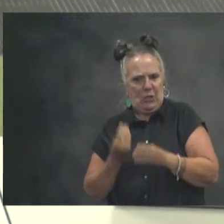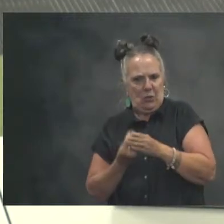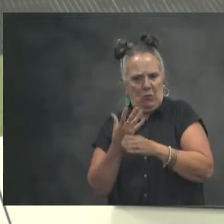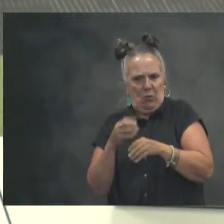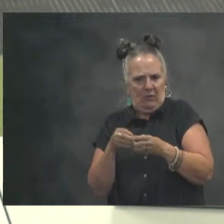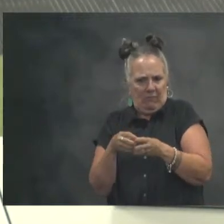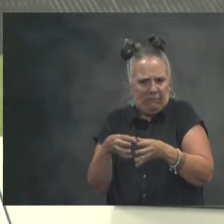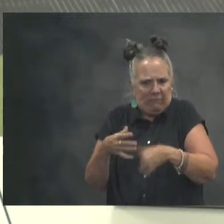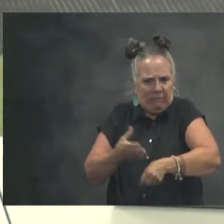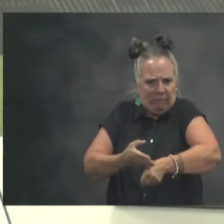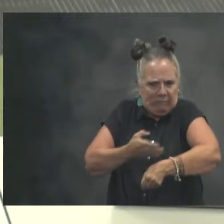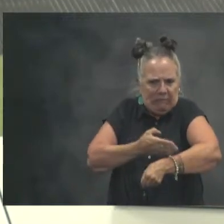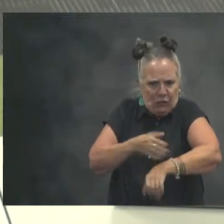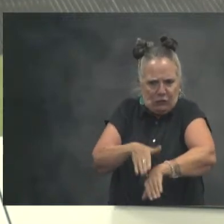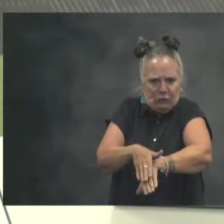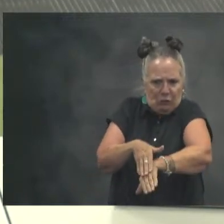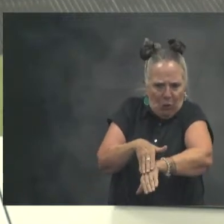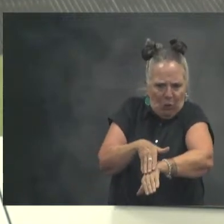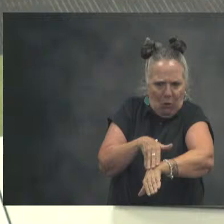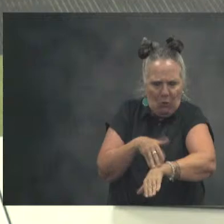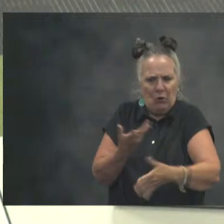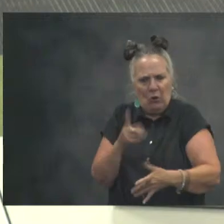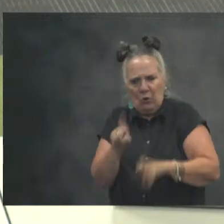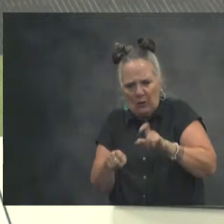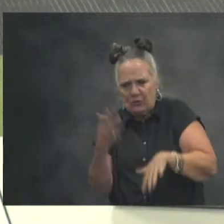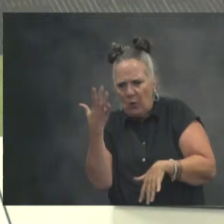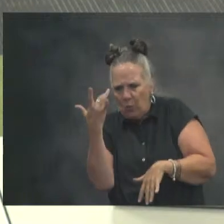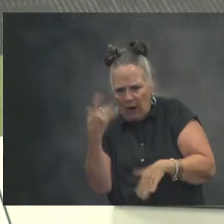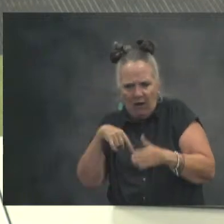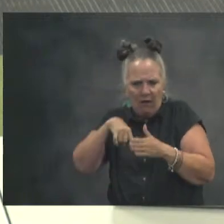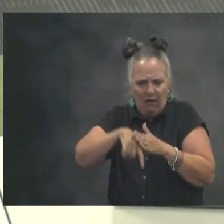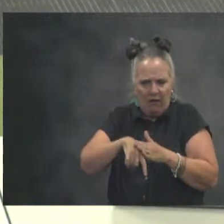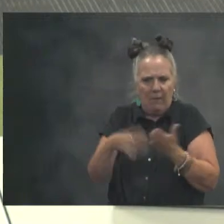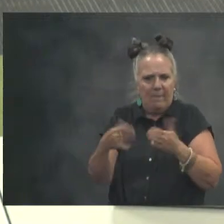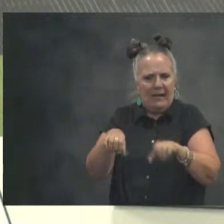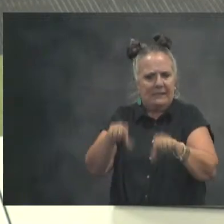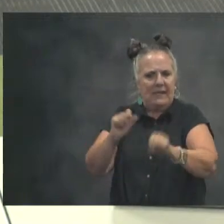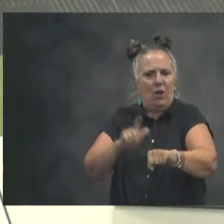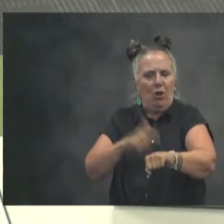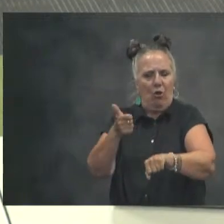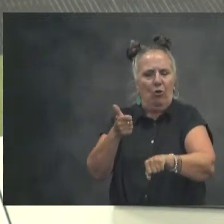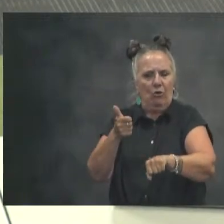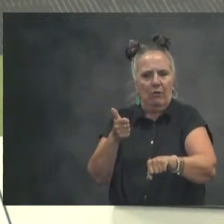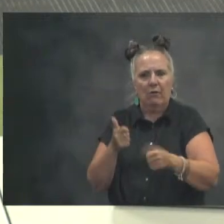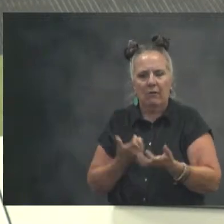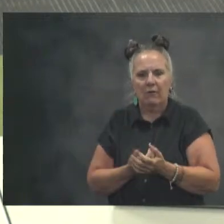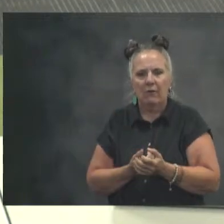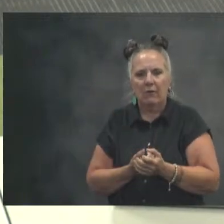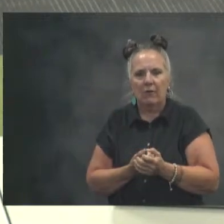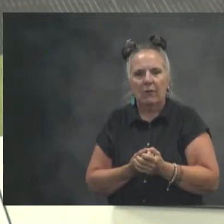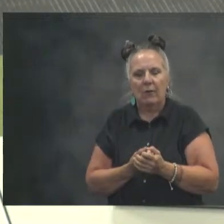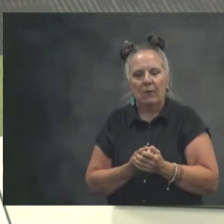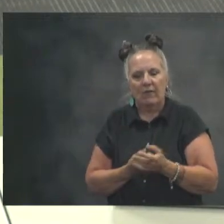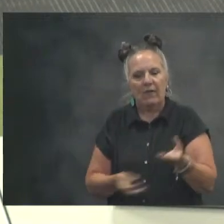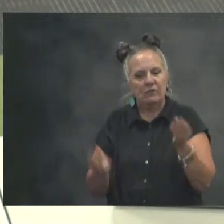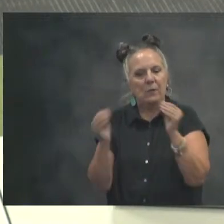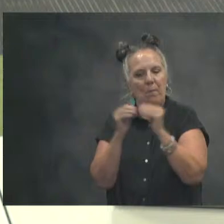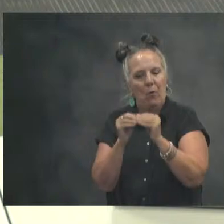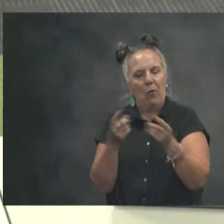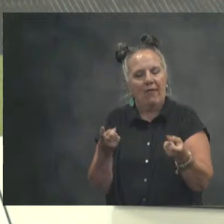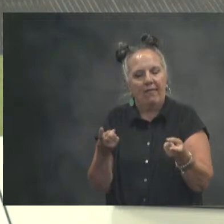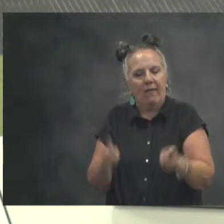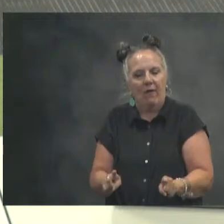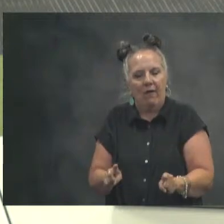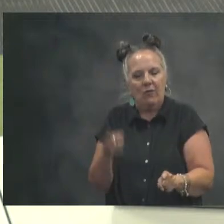slower and it's harder to chip away at, and we question why and kind of dig into it. It might take us longer. But there is much more to happen. You will